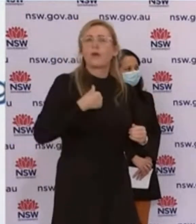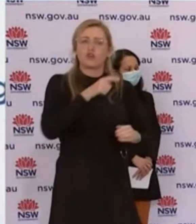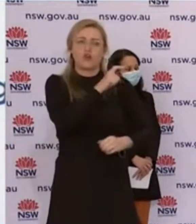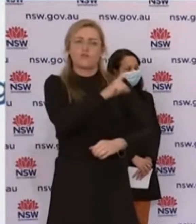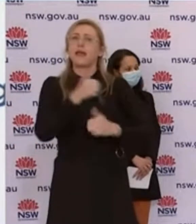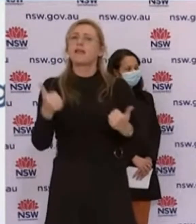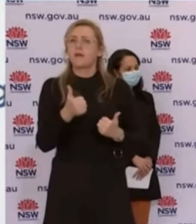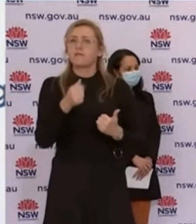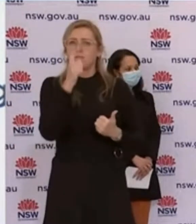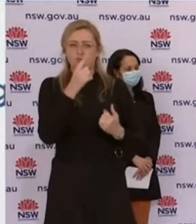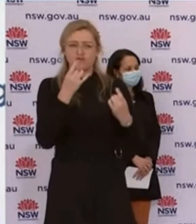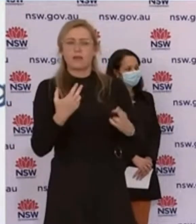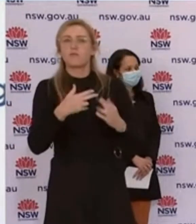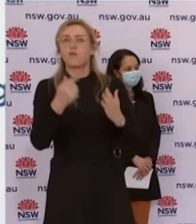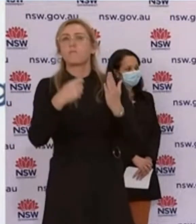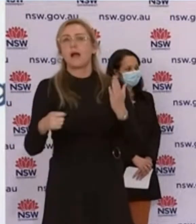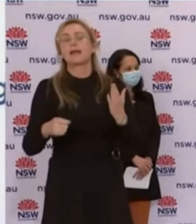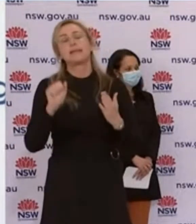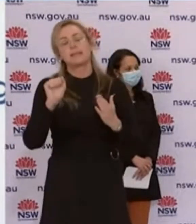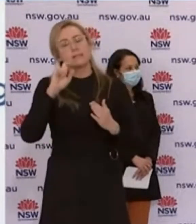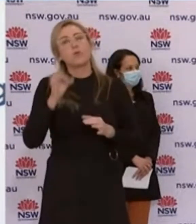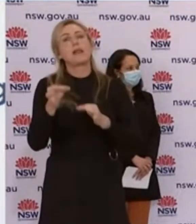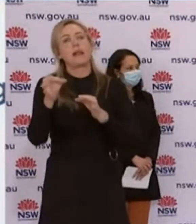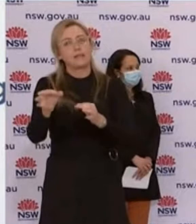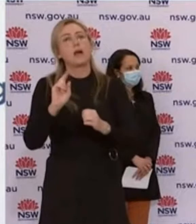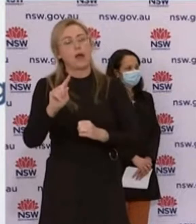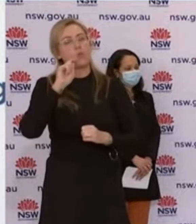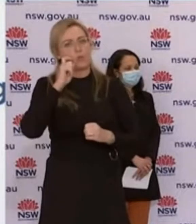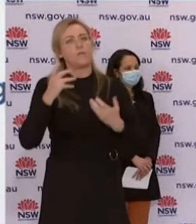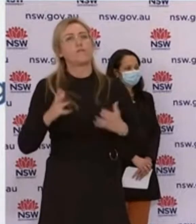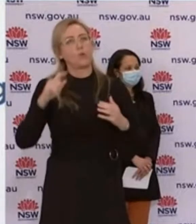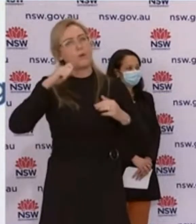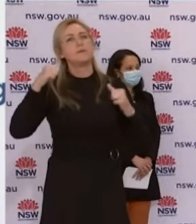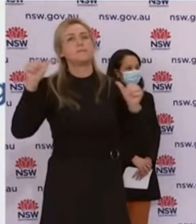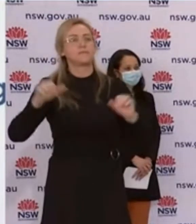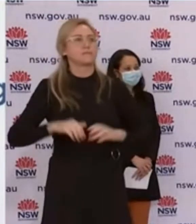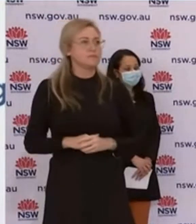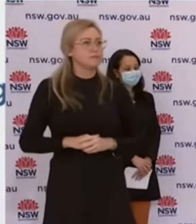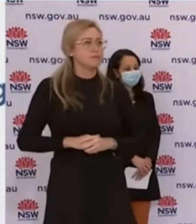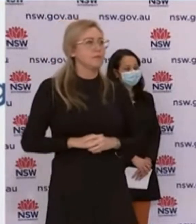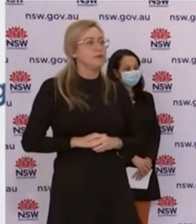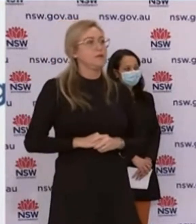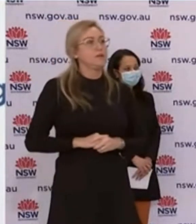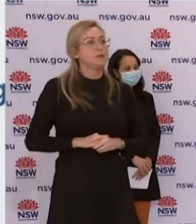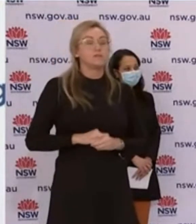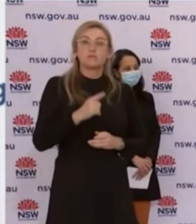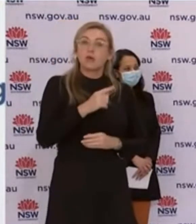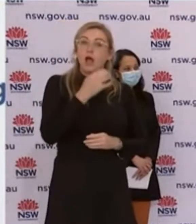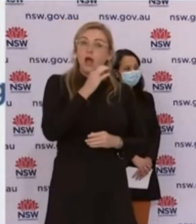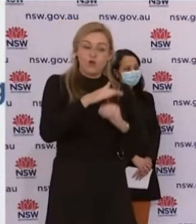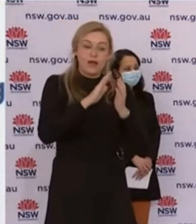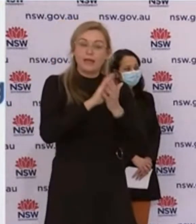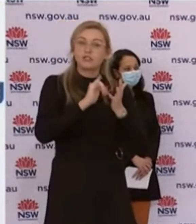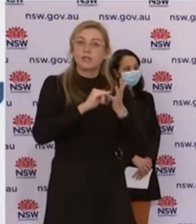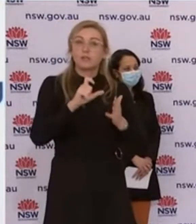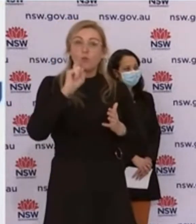process done, albeit slightly later than we would have normally done it. Can you confirm if it will be all subjects? We've heard it may be just a handful, maybe only English,